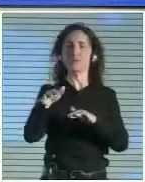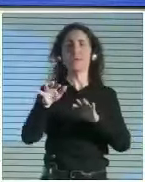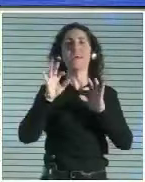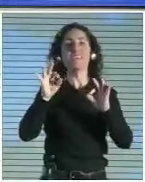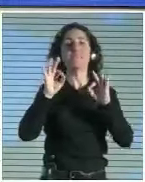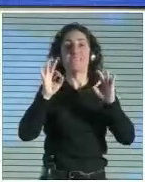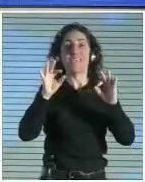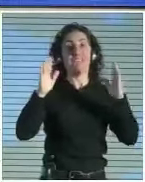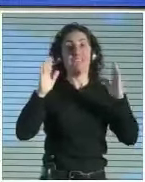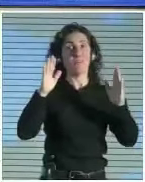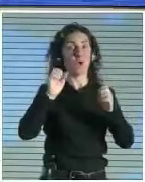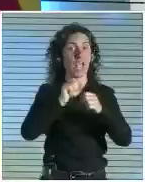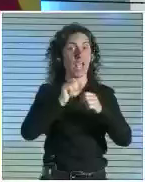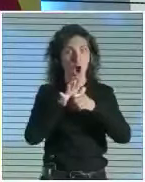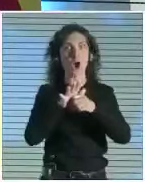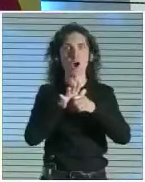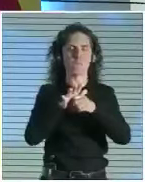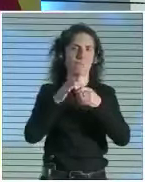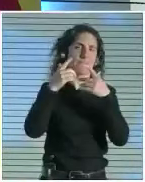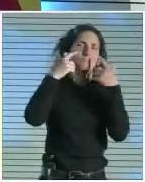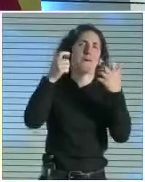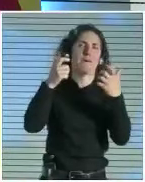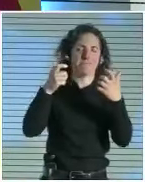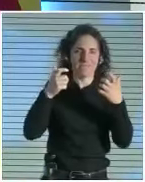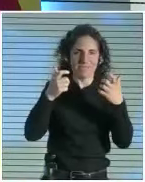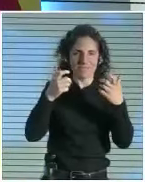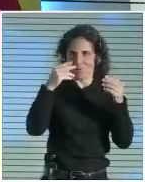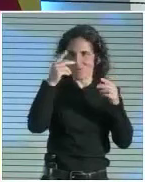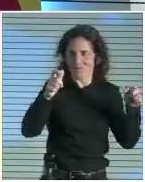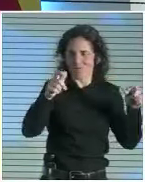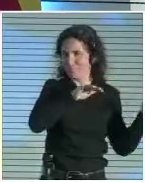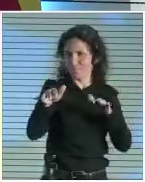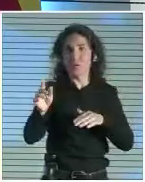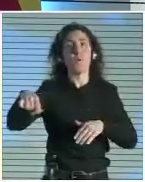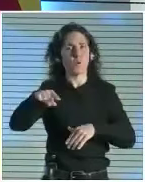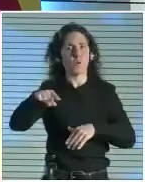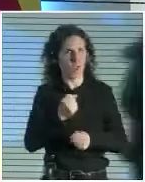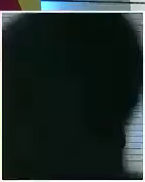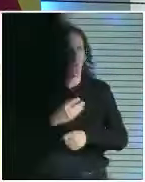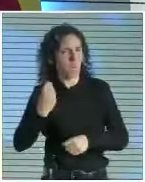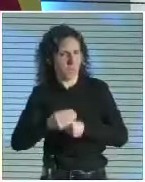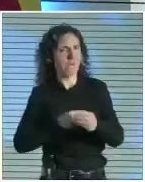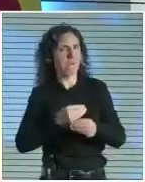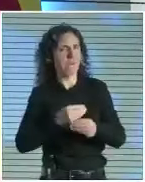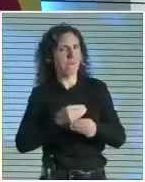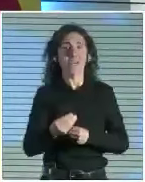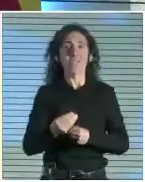performed extraordinary. There were some countries during COVID times which had actually a very positive uptake